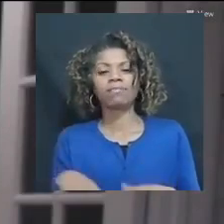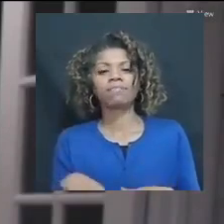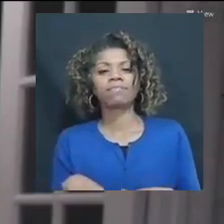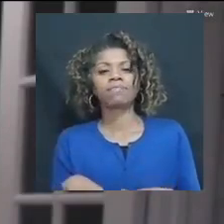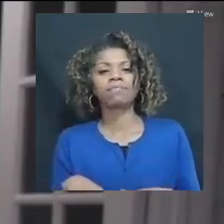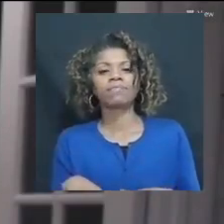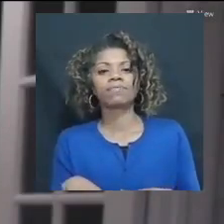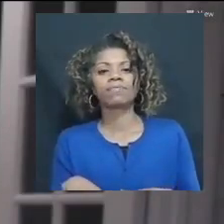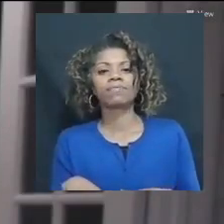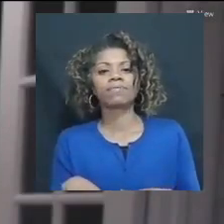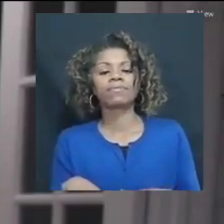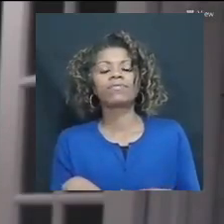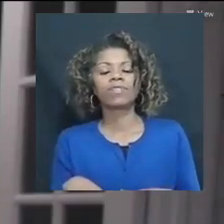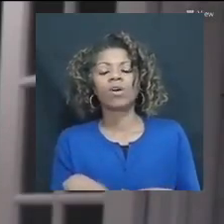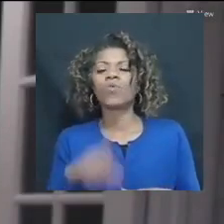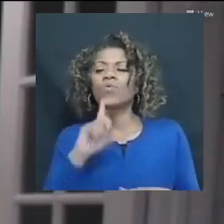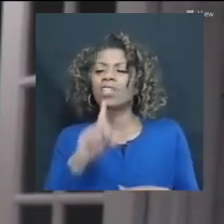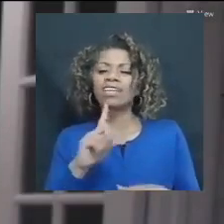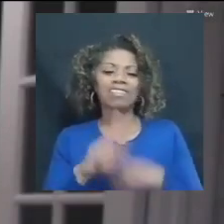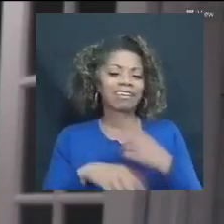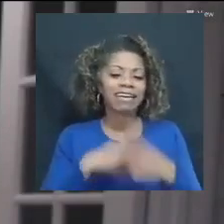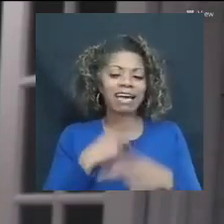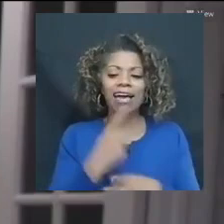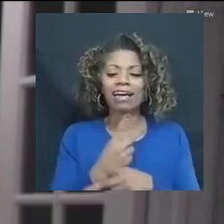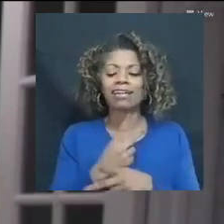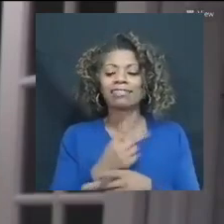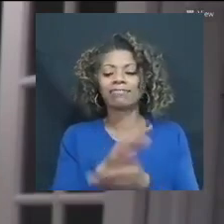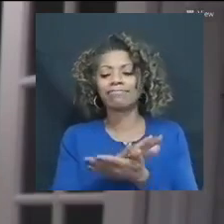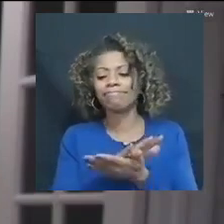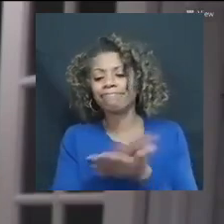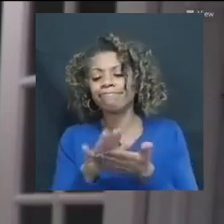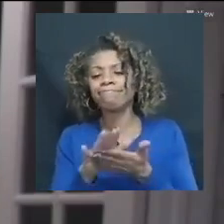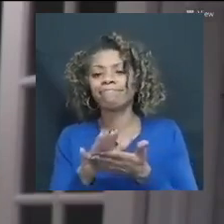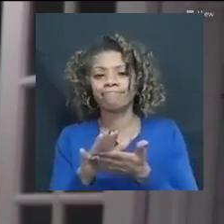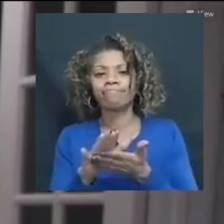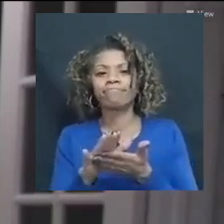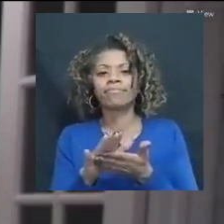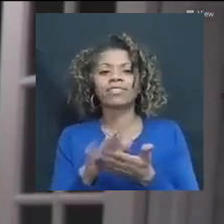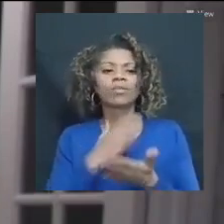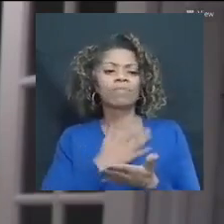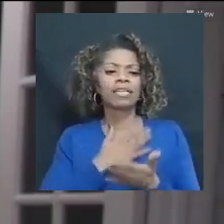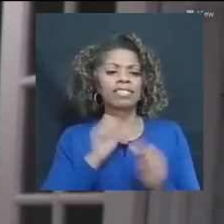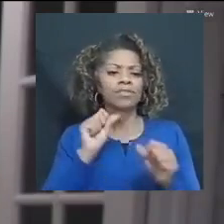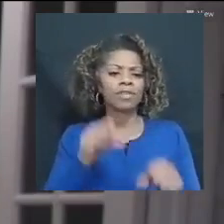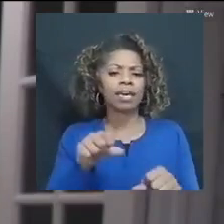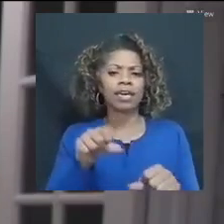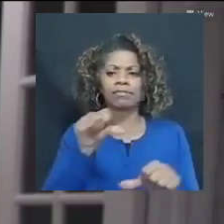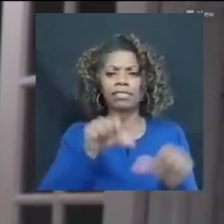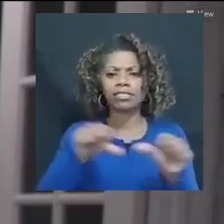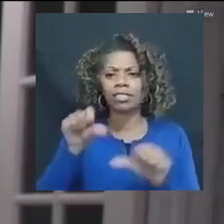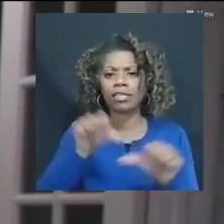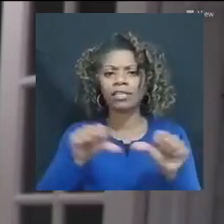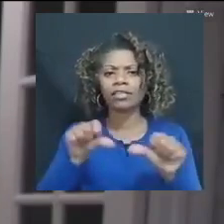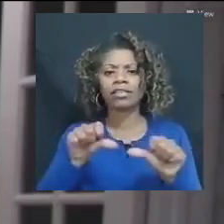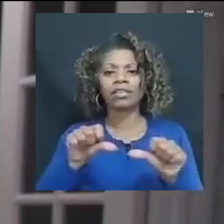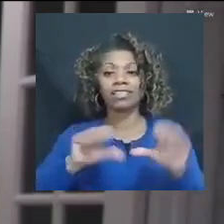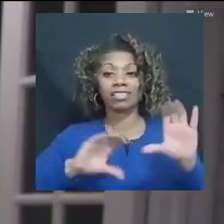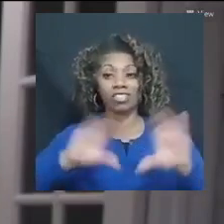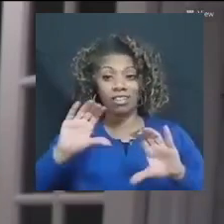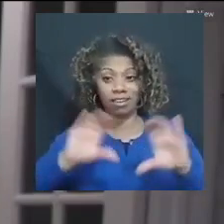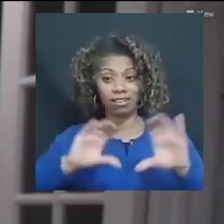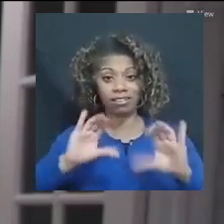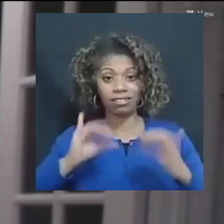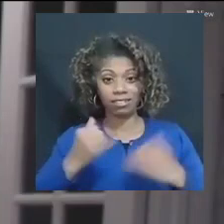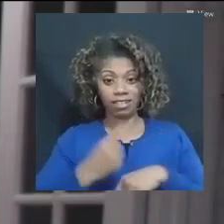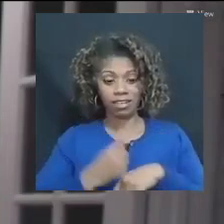and generosity. So please make sure that you're being good to one another, and participating in the chat is going to be much more meaningful to you. The content that we're